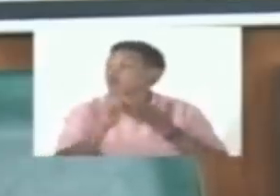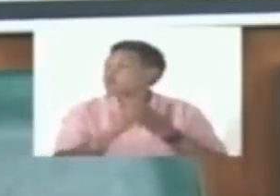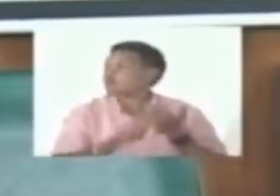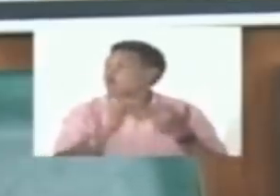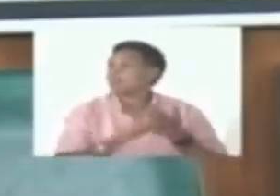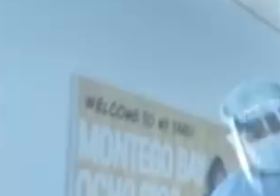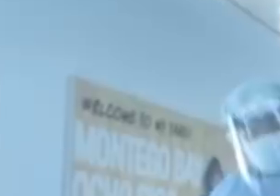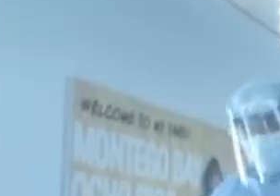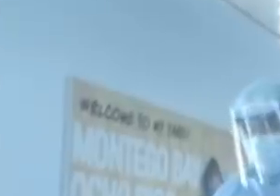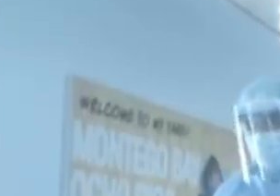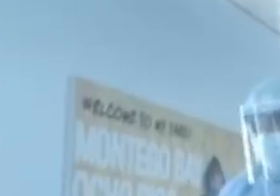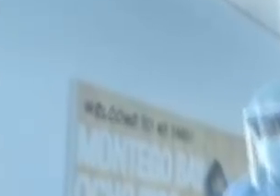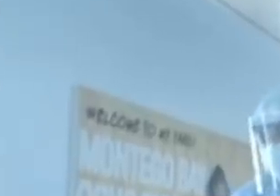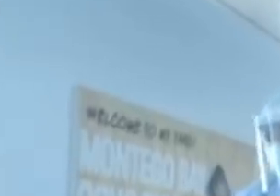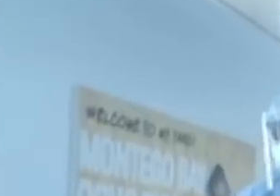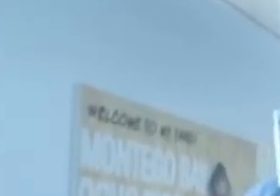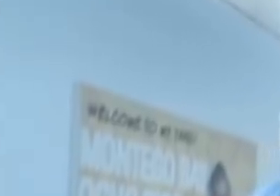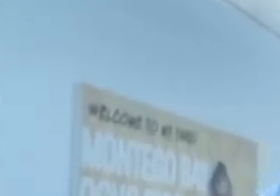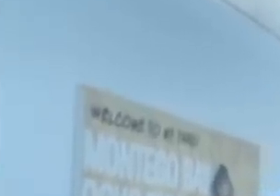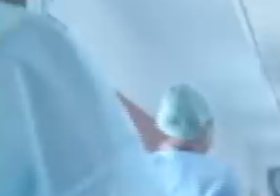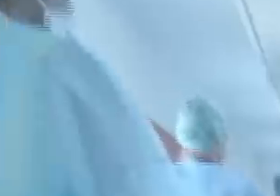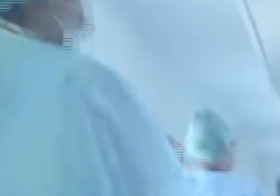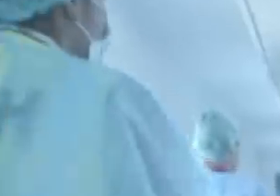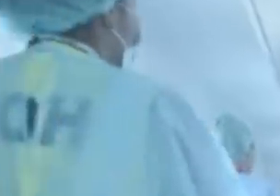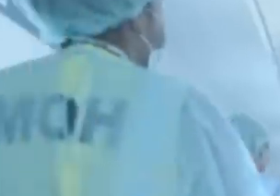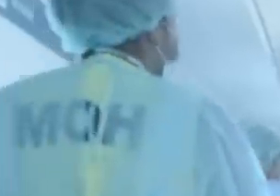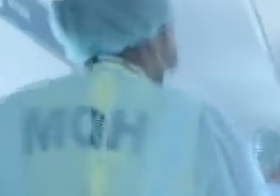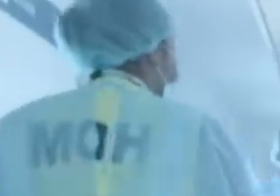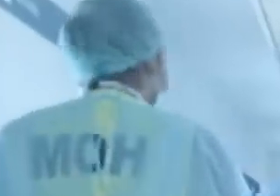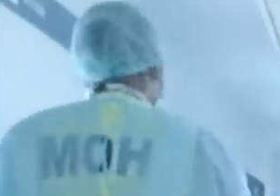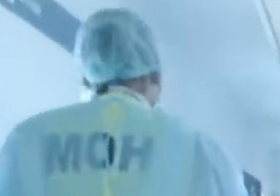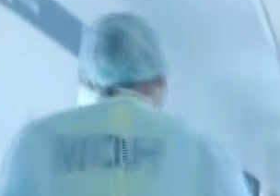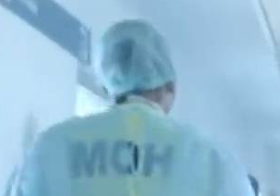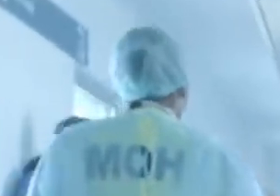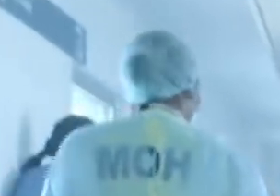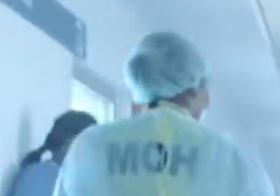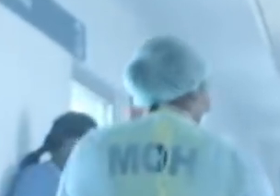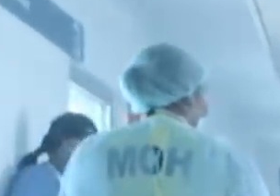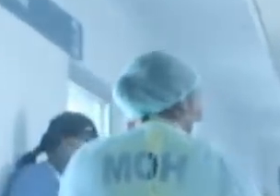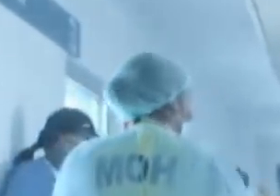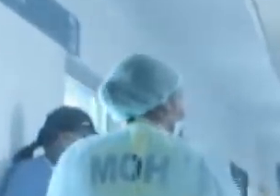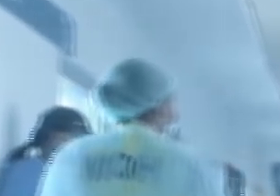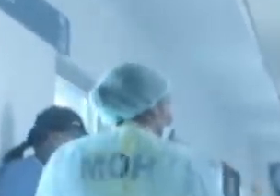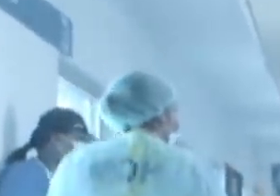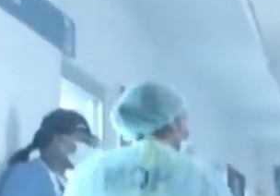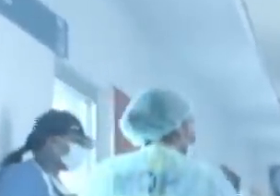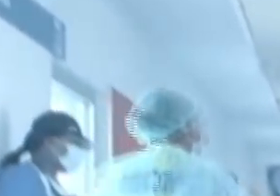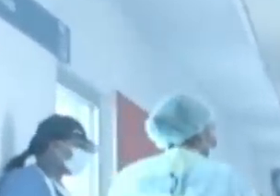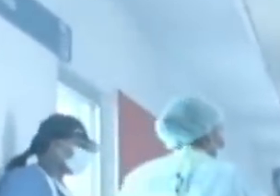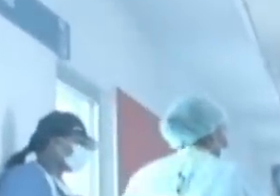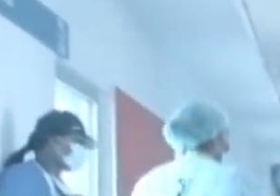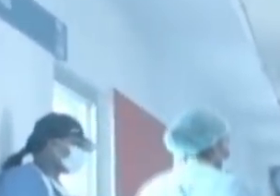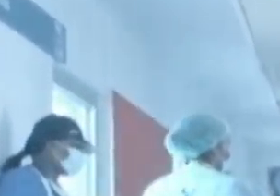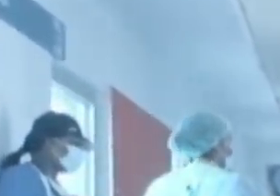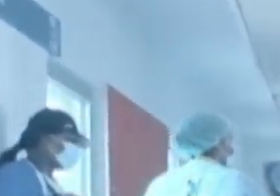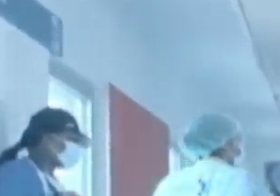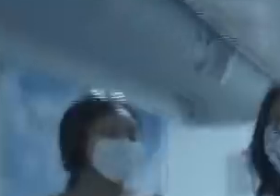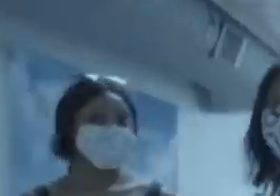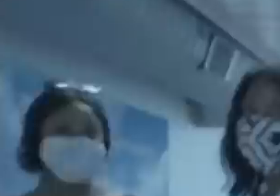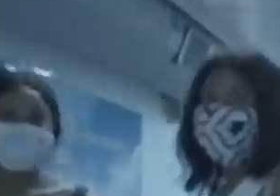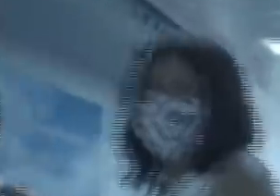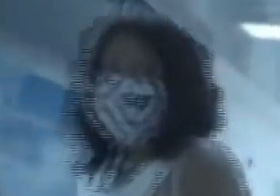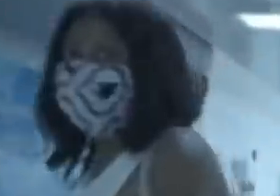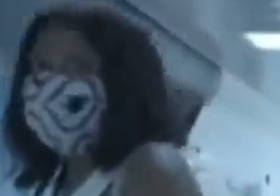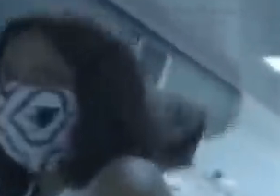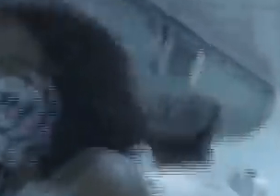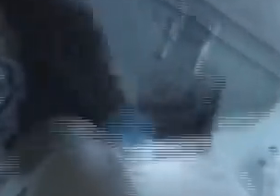and to tourism. And he's pointing fingers at Health Minister Dr. Christopher Tufton for the increased numbers.